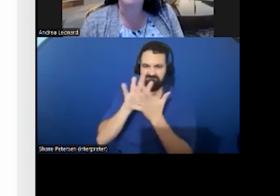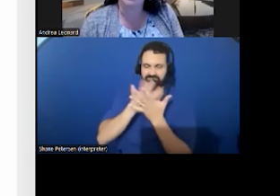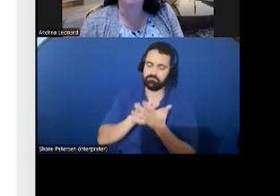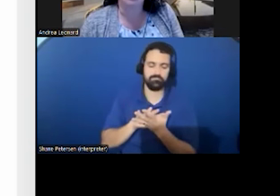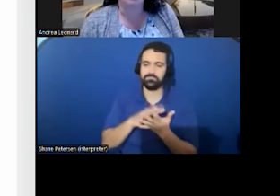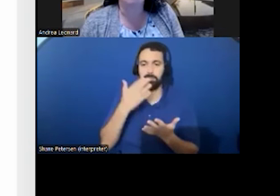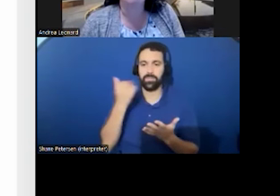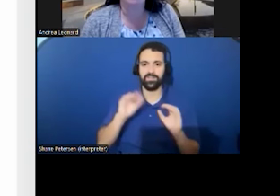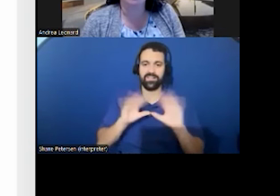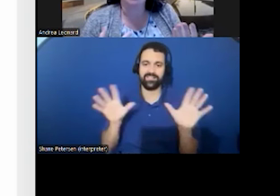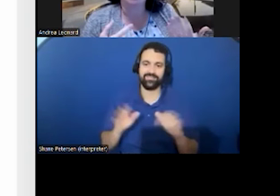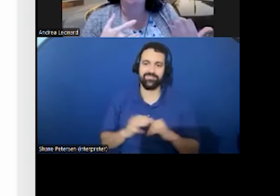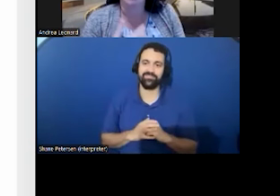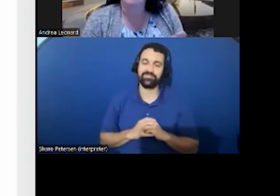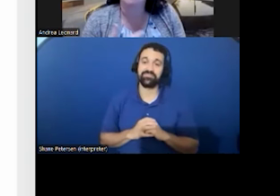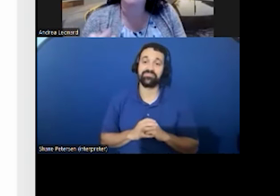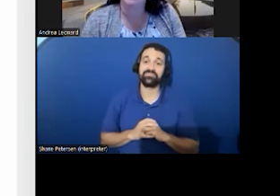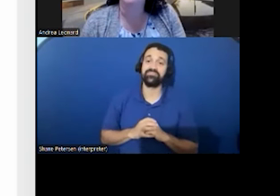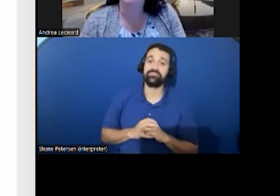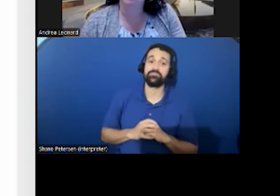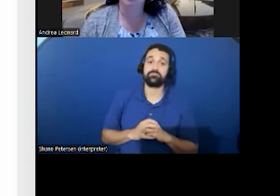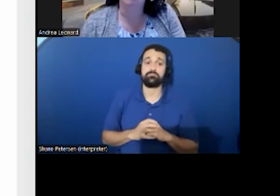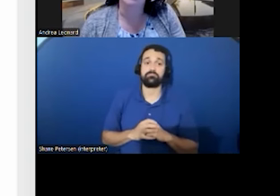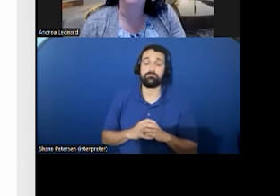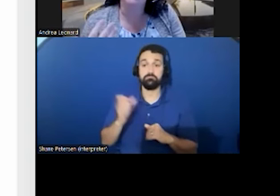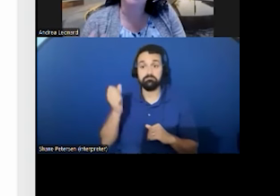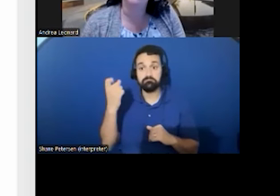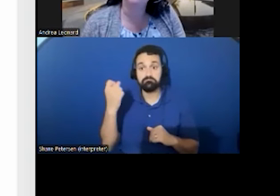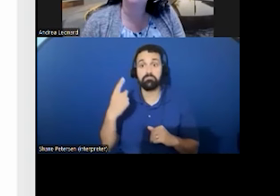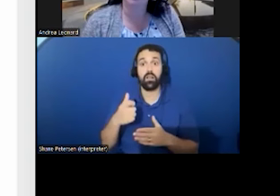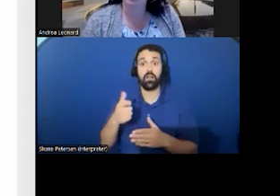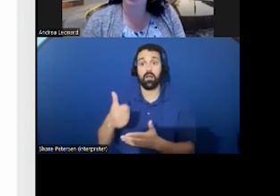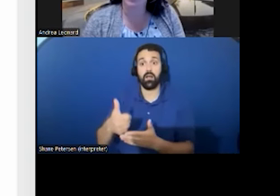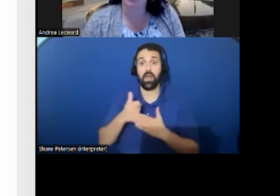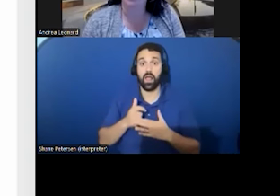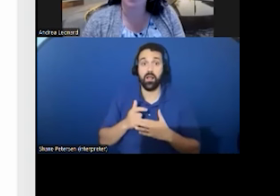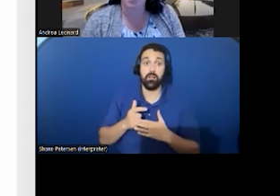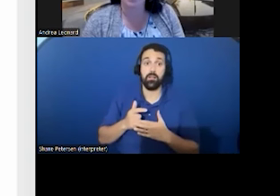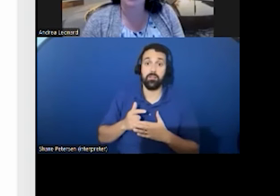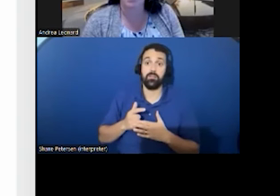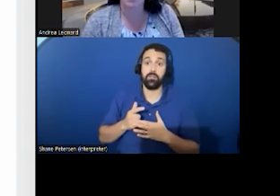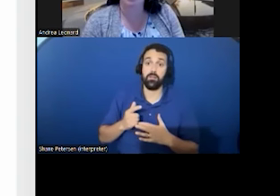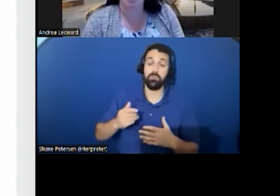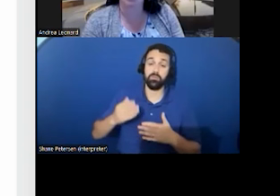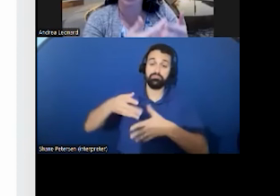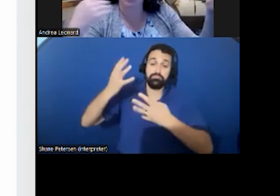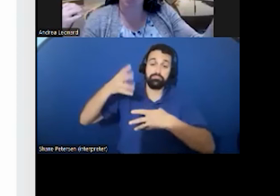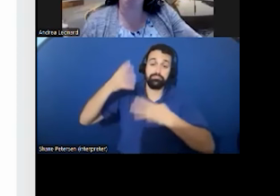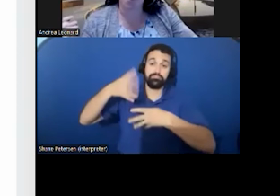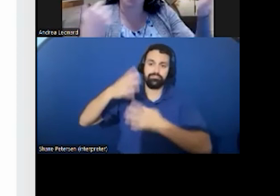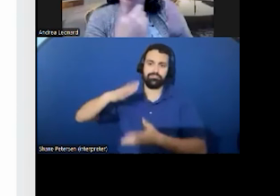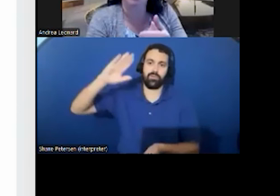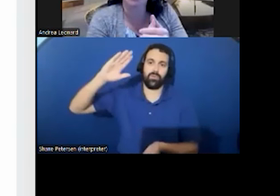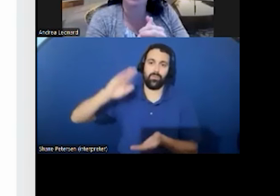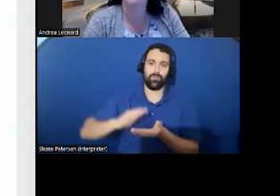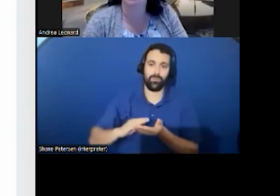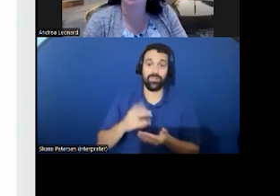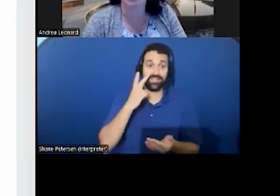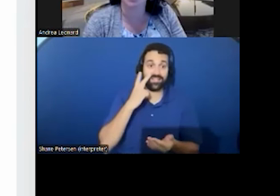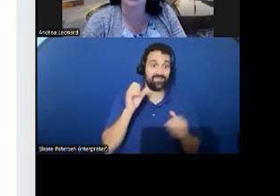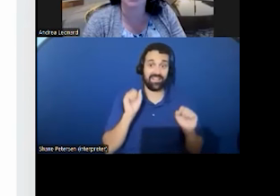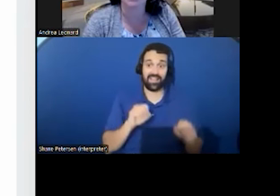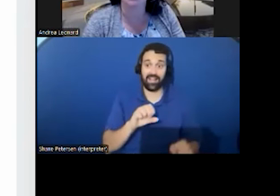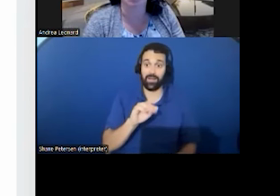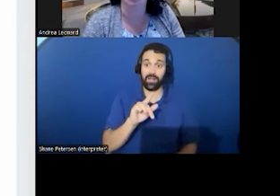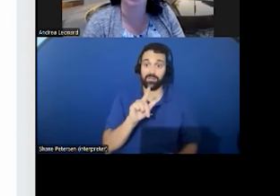great example of avoiding excessive scrolling. So we kind of saw earlier that I can take the modules and open them or close them to